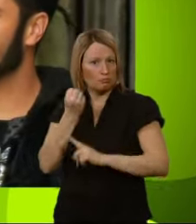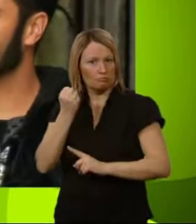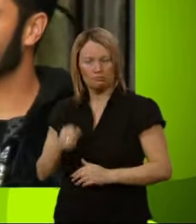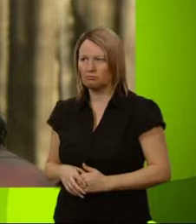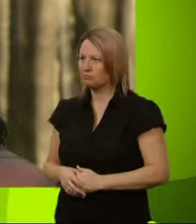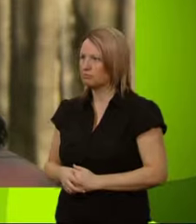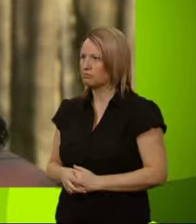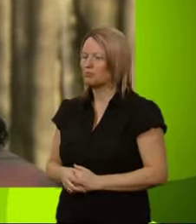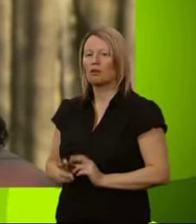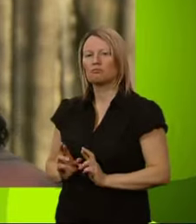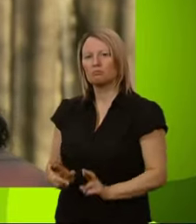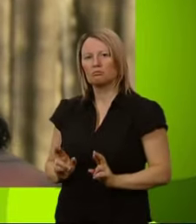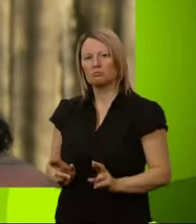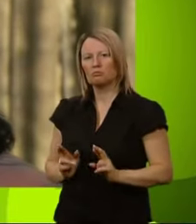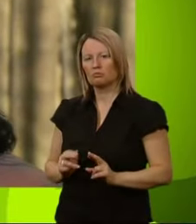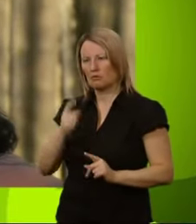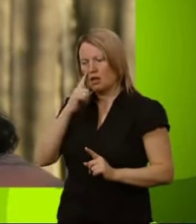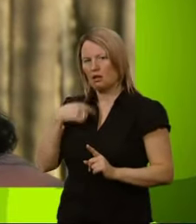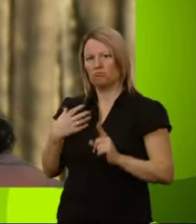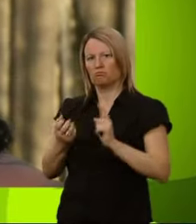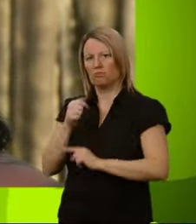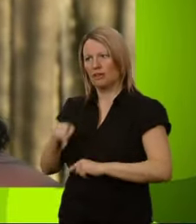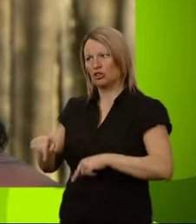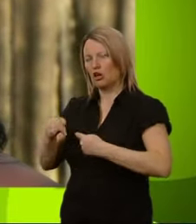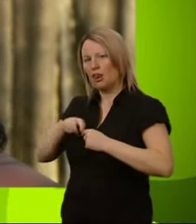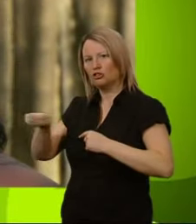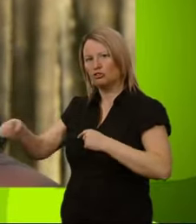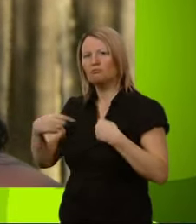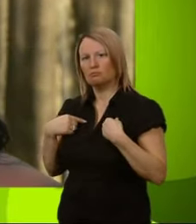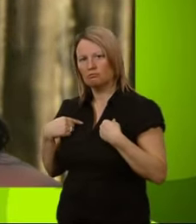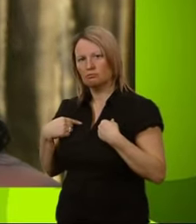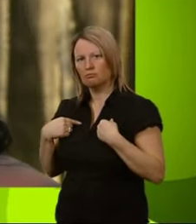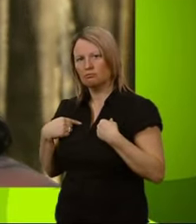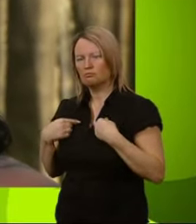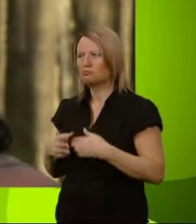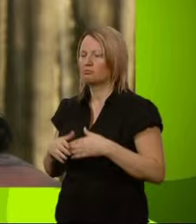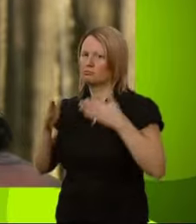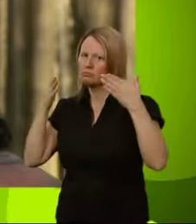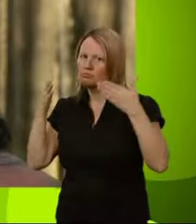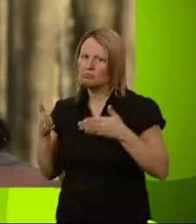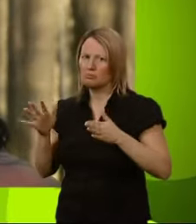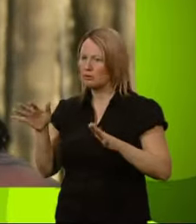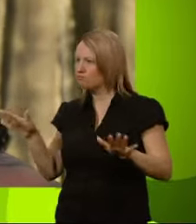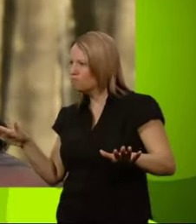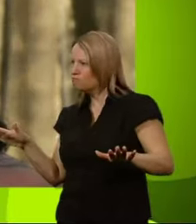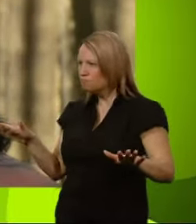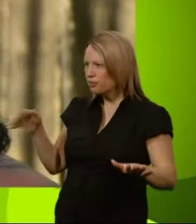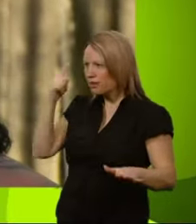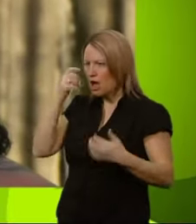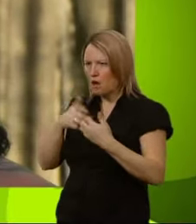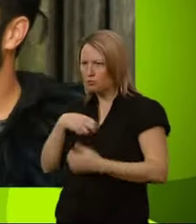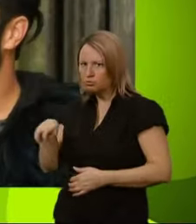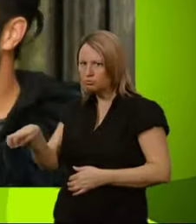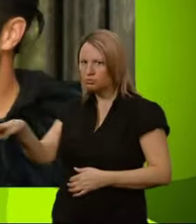takes? Hopefully, I do have what it takes to be triumphant in this challenge. I've just got to concentrate, take it easy, and think about what I'm